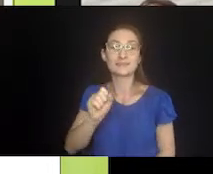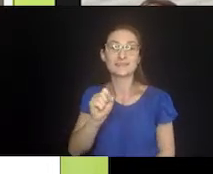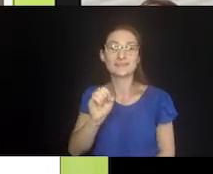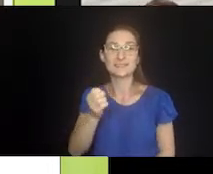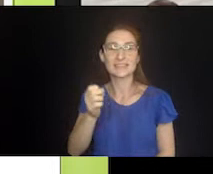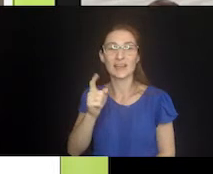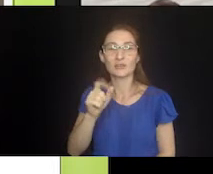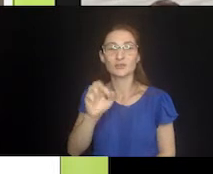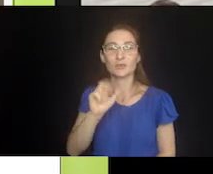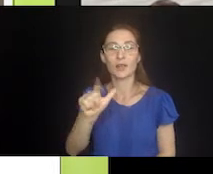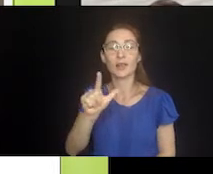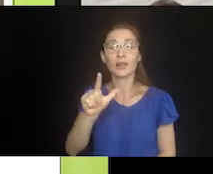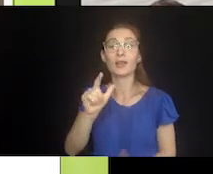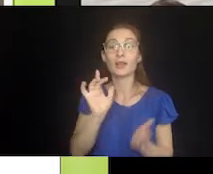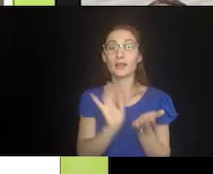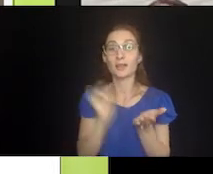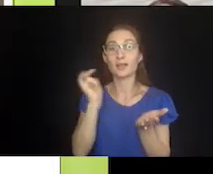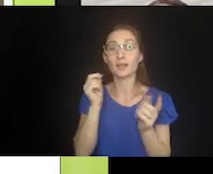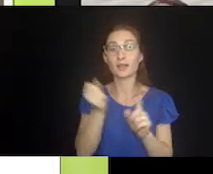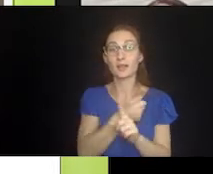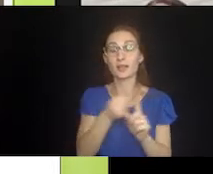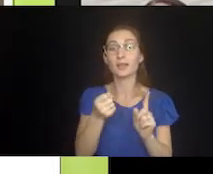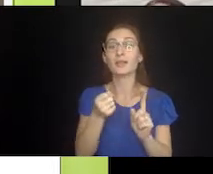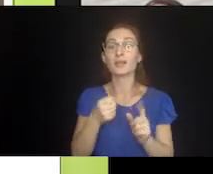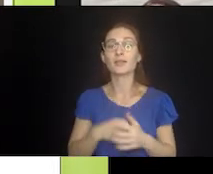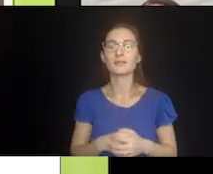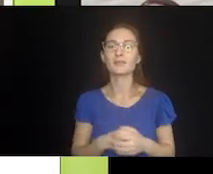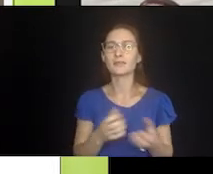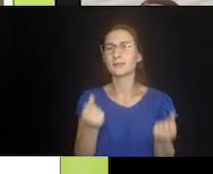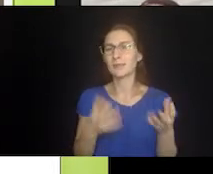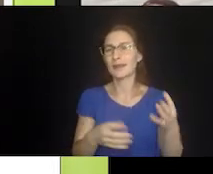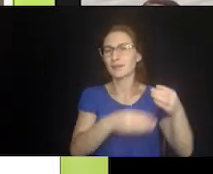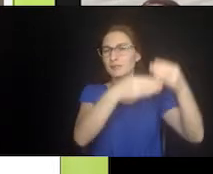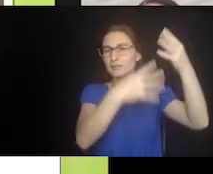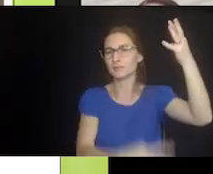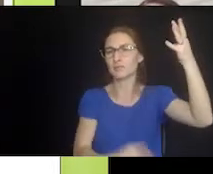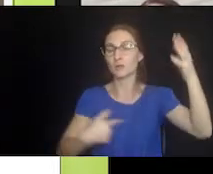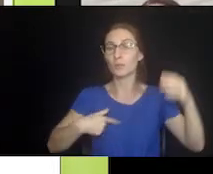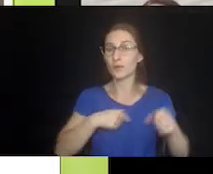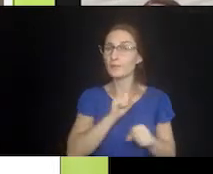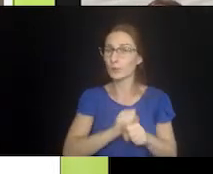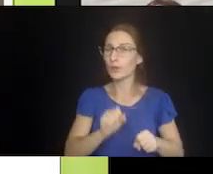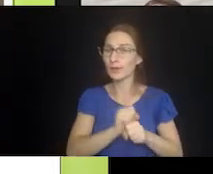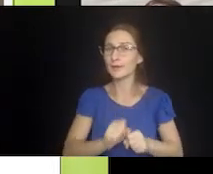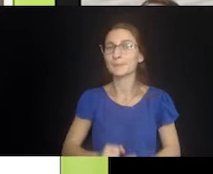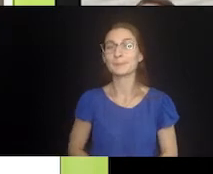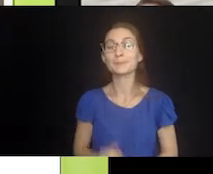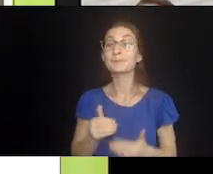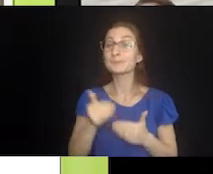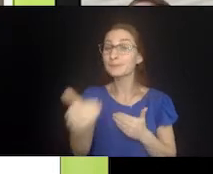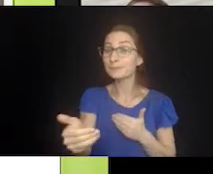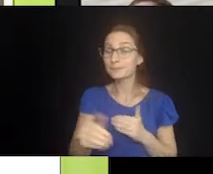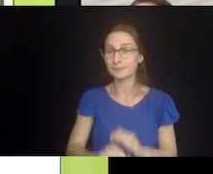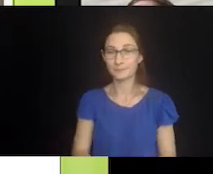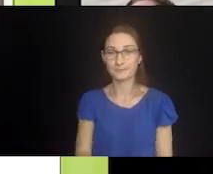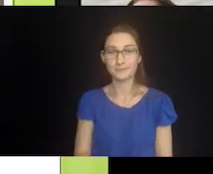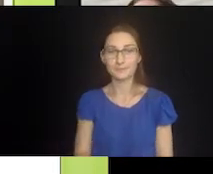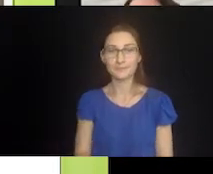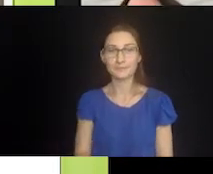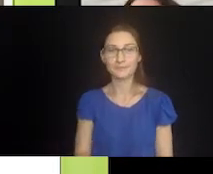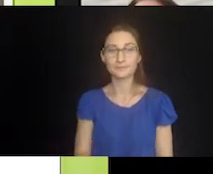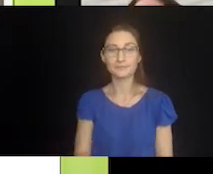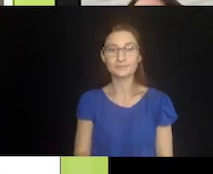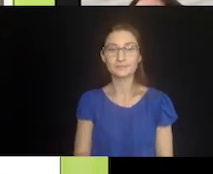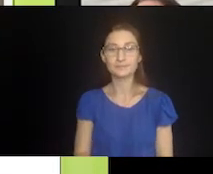sexual abuse and violence. There are several other issues. As you can see, we have a lot of things that we have been working on. Next